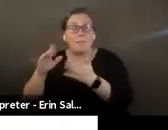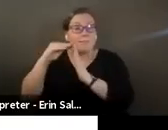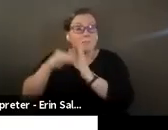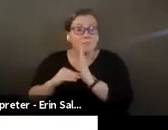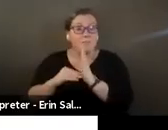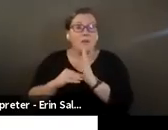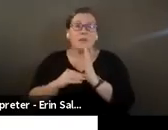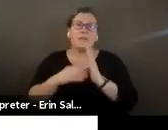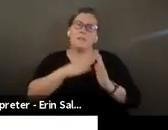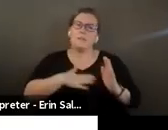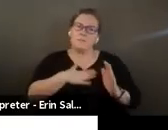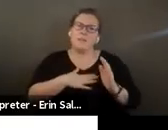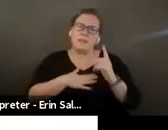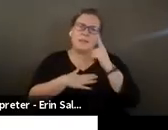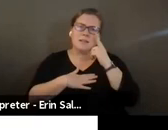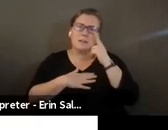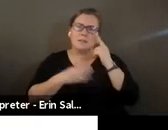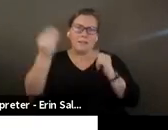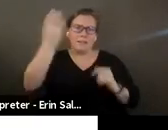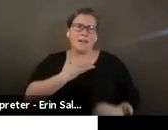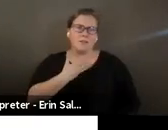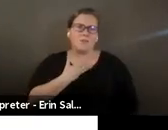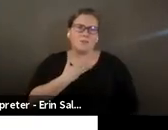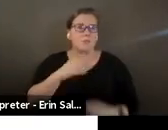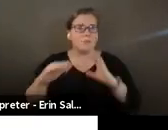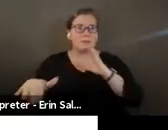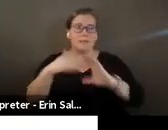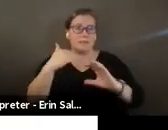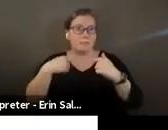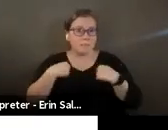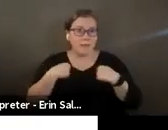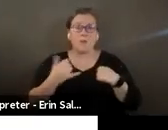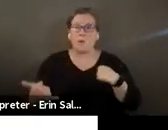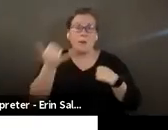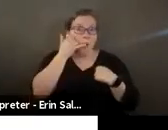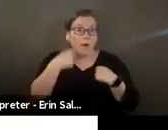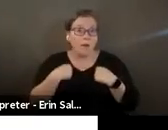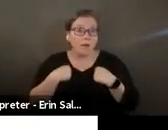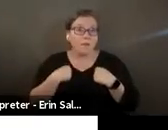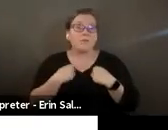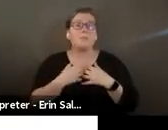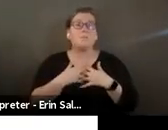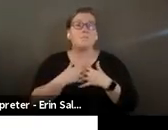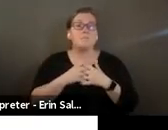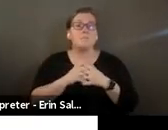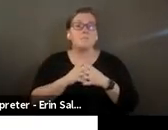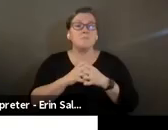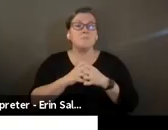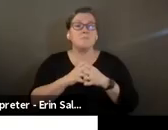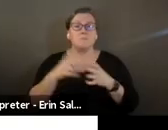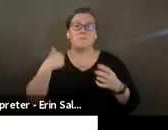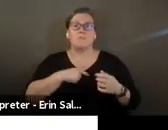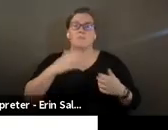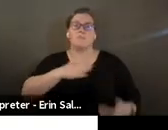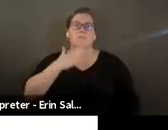application, please feel free to email me or call me. We will be happy